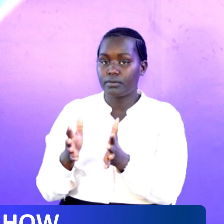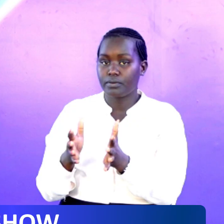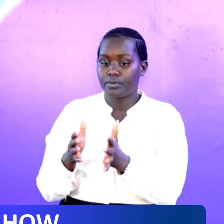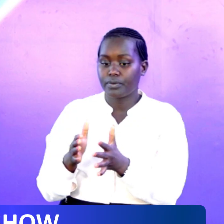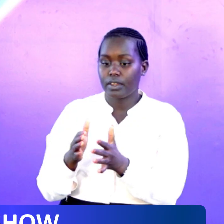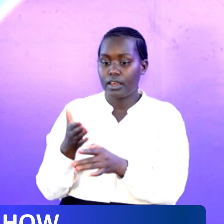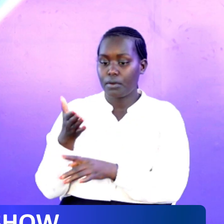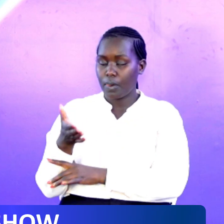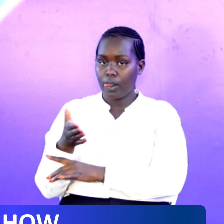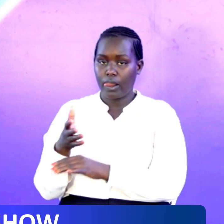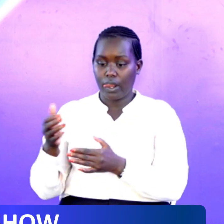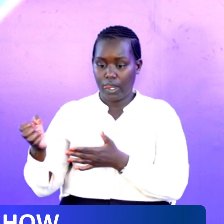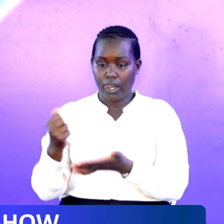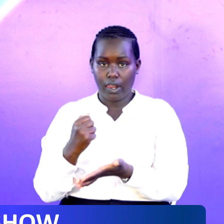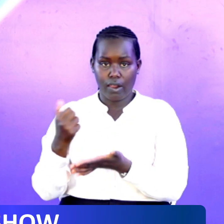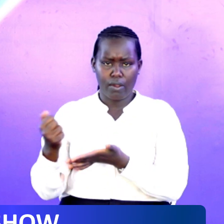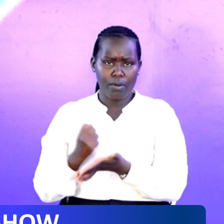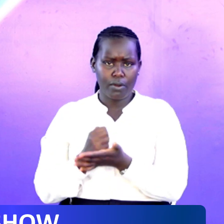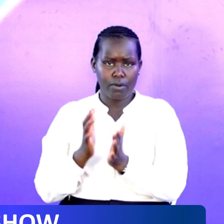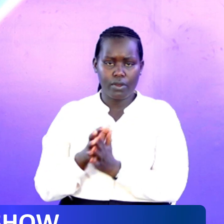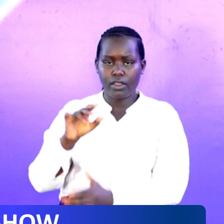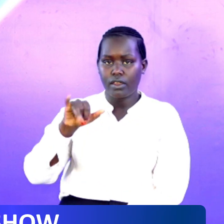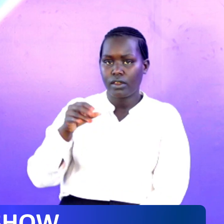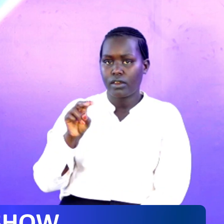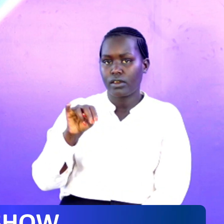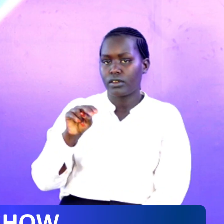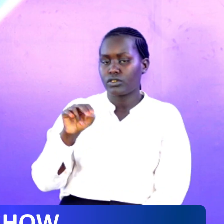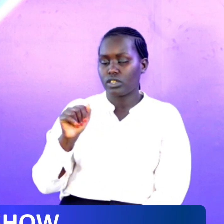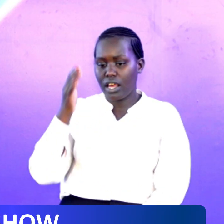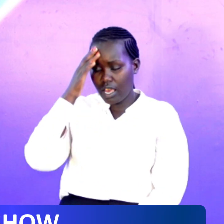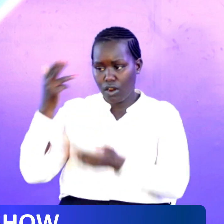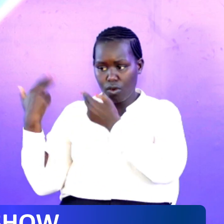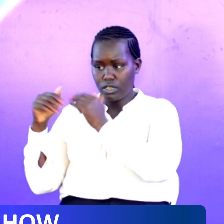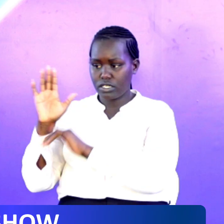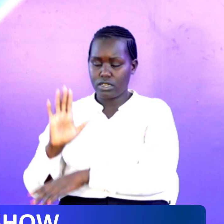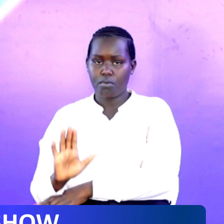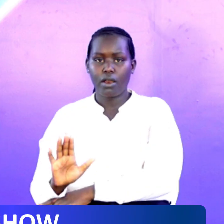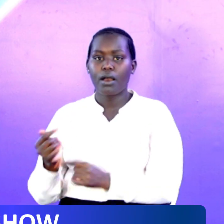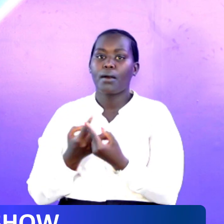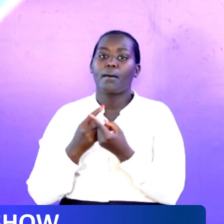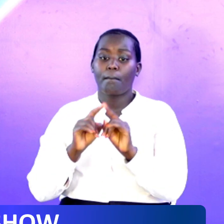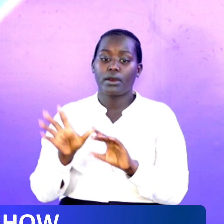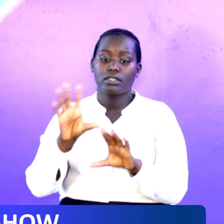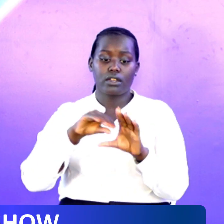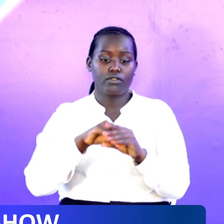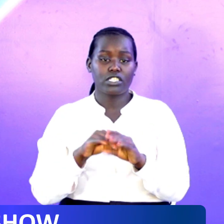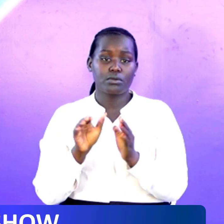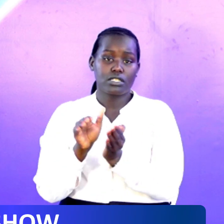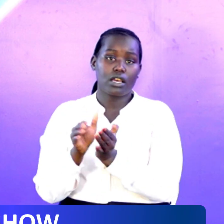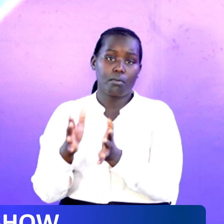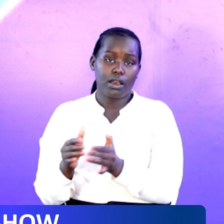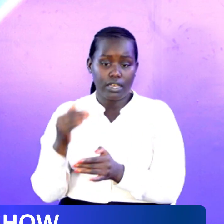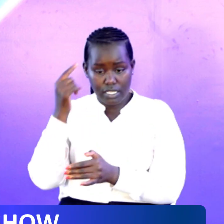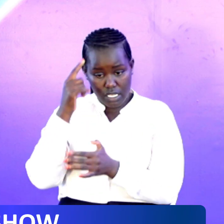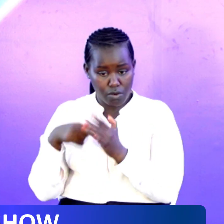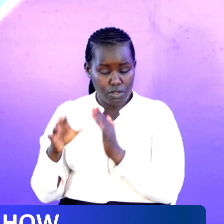was actually employed by Gina Mbaru. I know his history. Yeah. So I don't flout him. But investment bankers think that shares